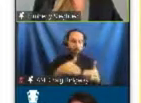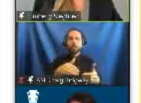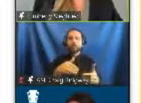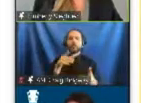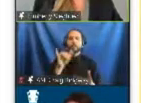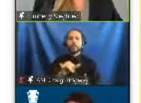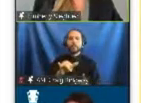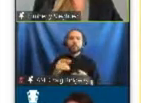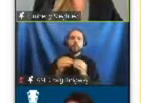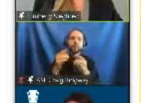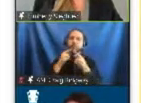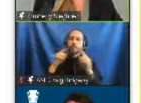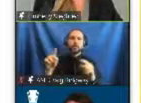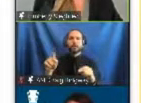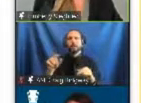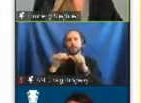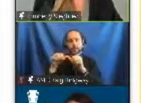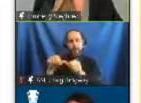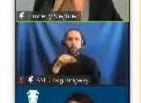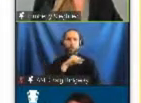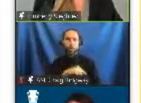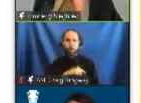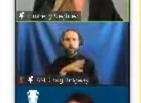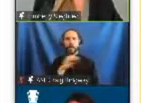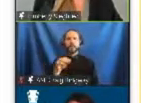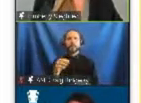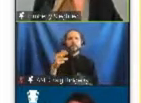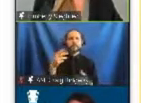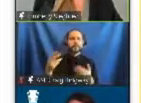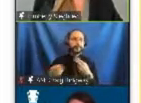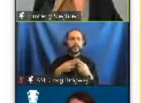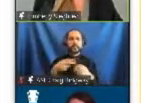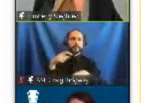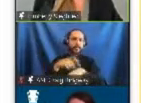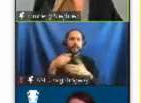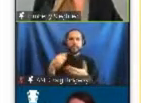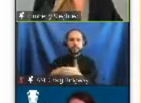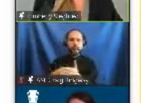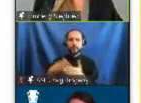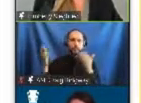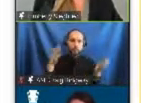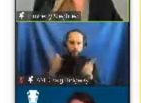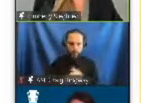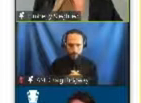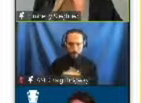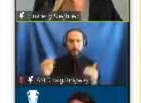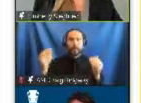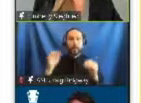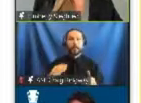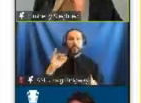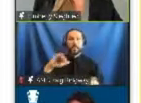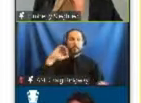efficient, accessible, sustainable, quality, and cost-effective services, and partnership among